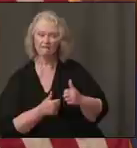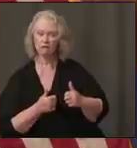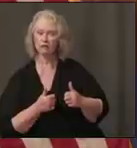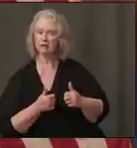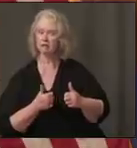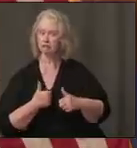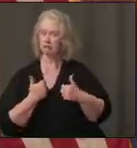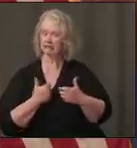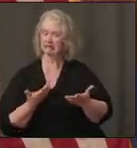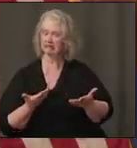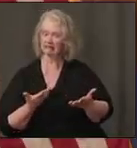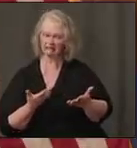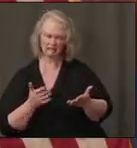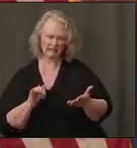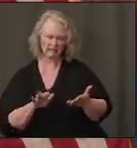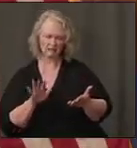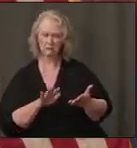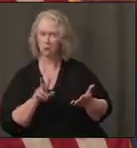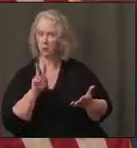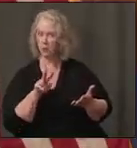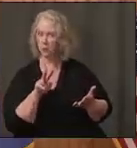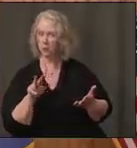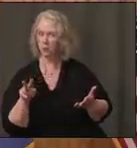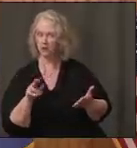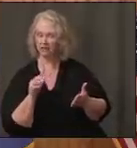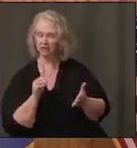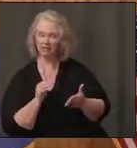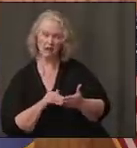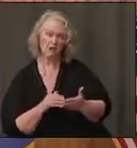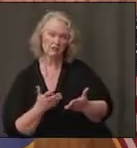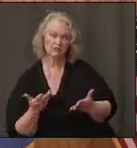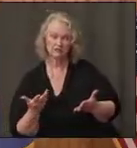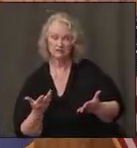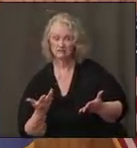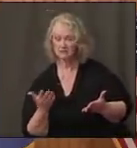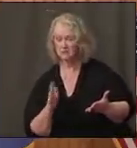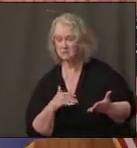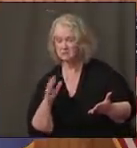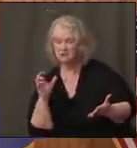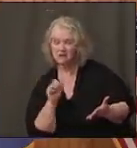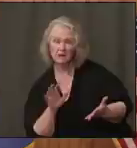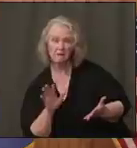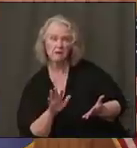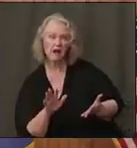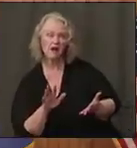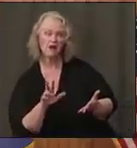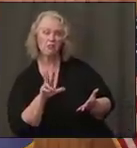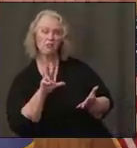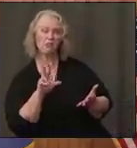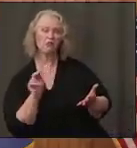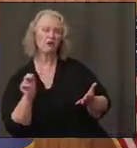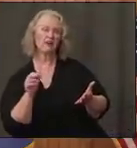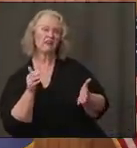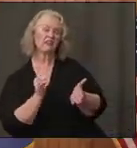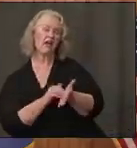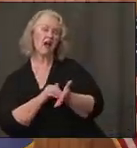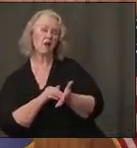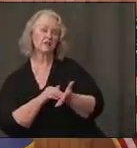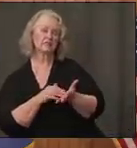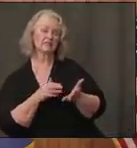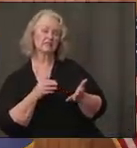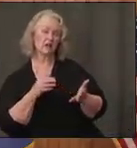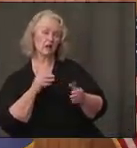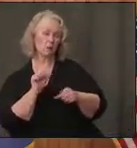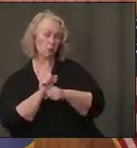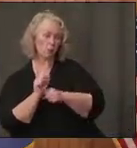thinking that's around 22,000. There's probably about 30,000 nursing home workers in these homes. That's 50,000.